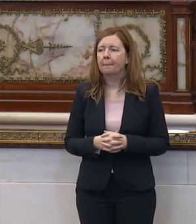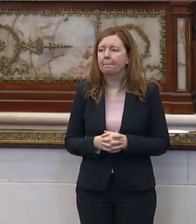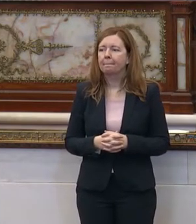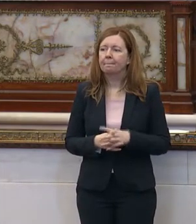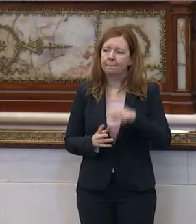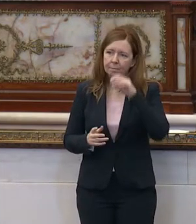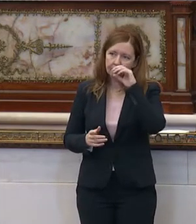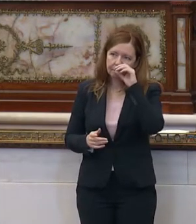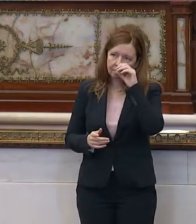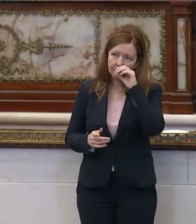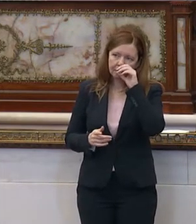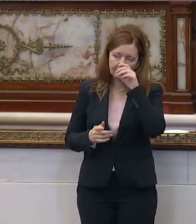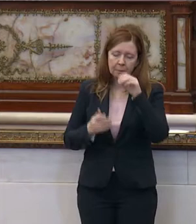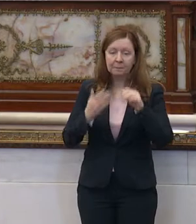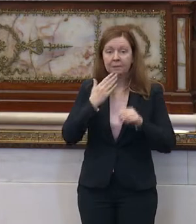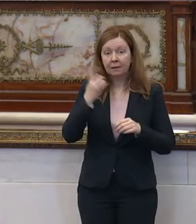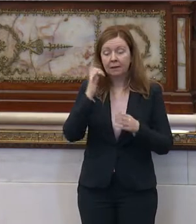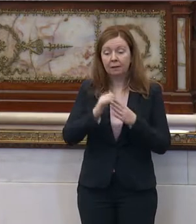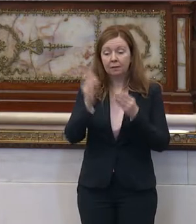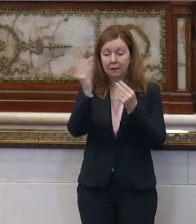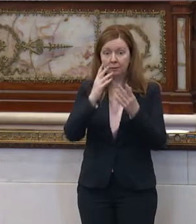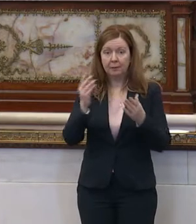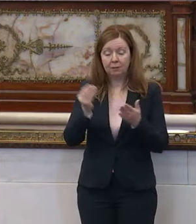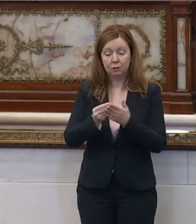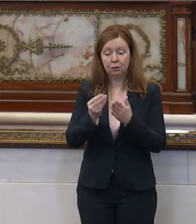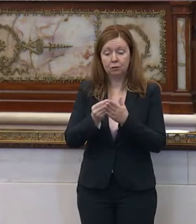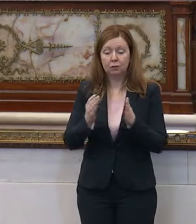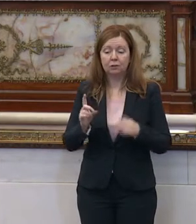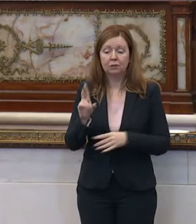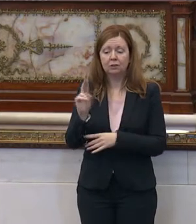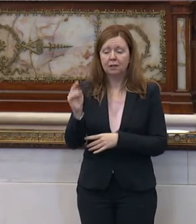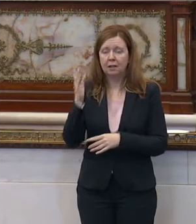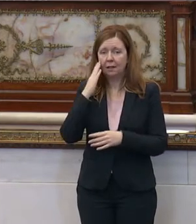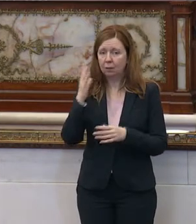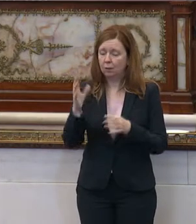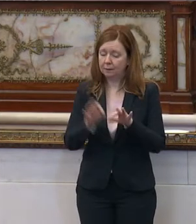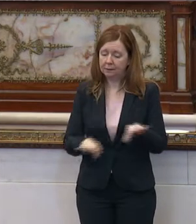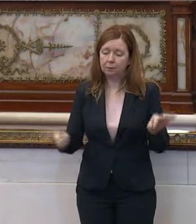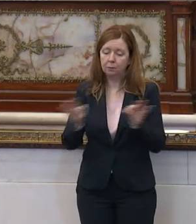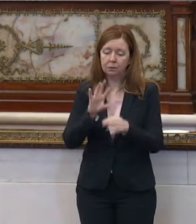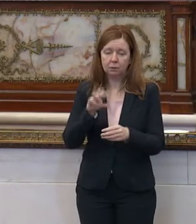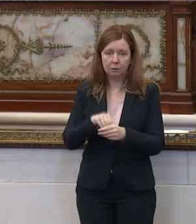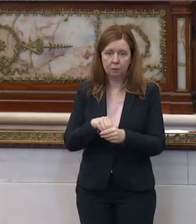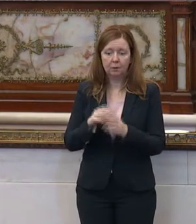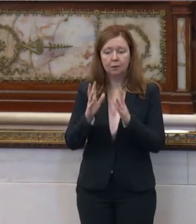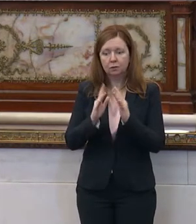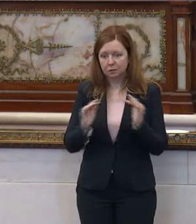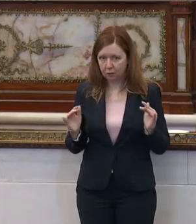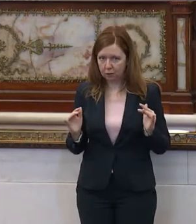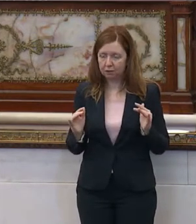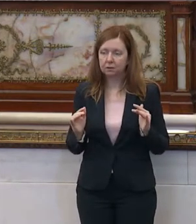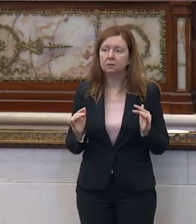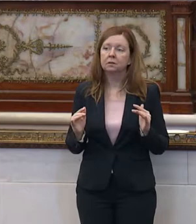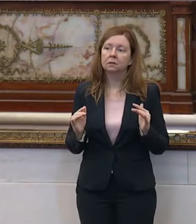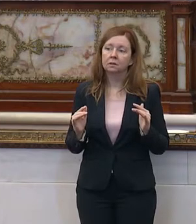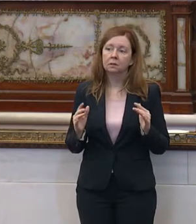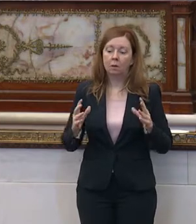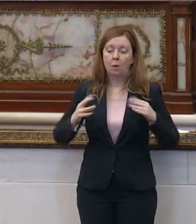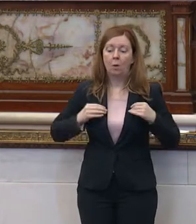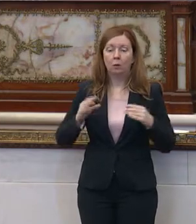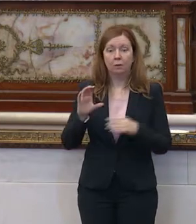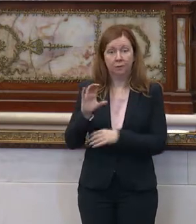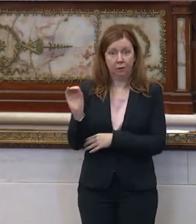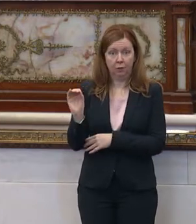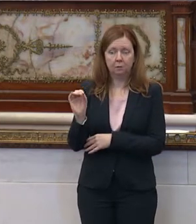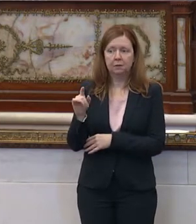And thank you for that information, Treasurer Dunn. And I know it's important to include diverse owned firms.